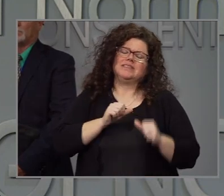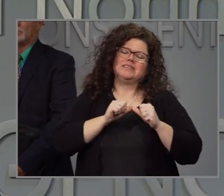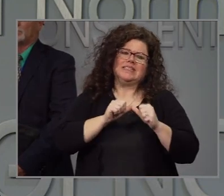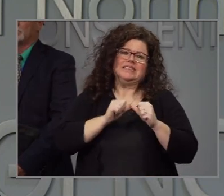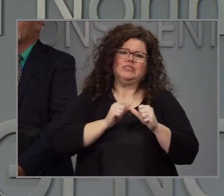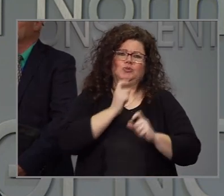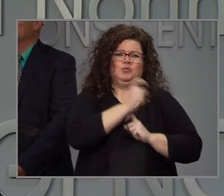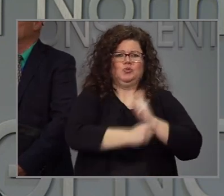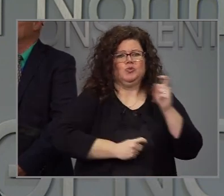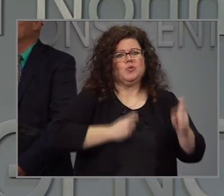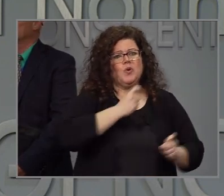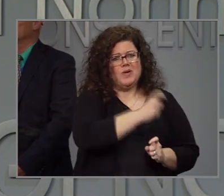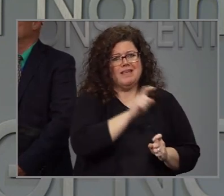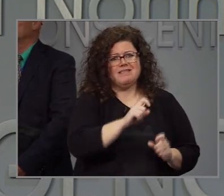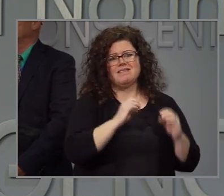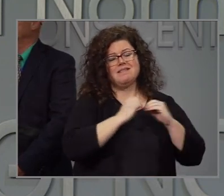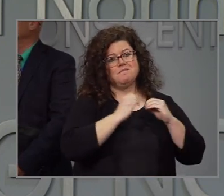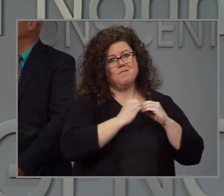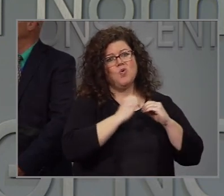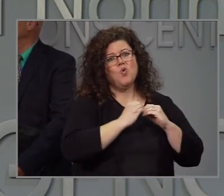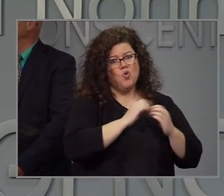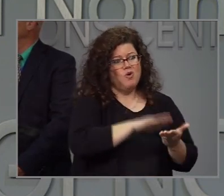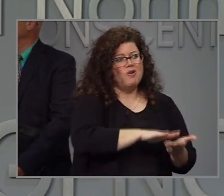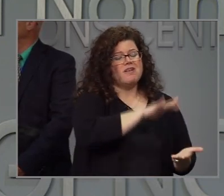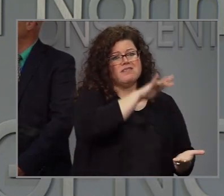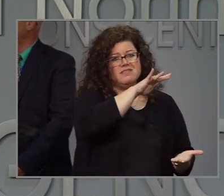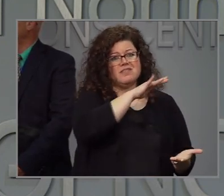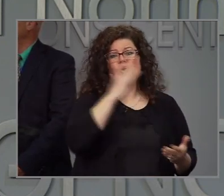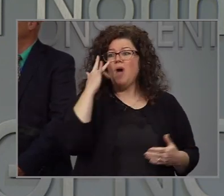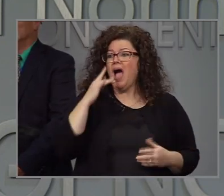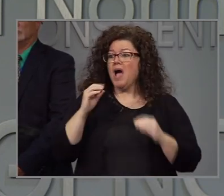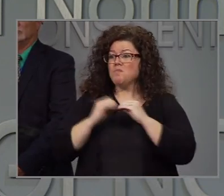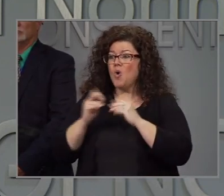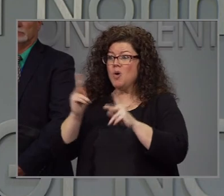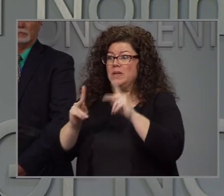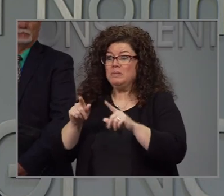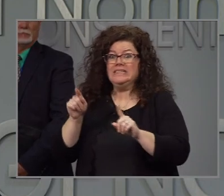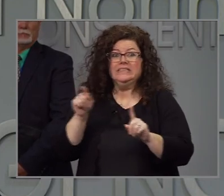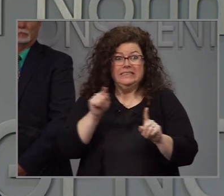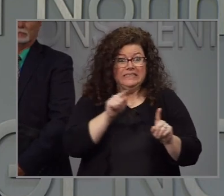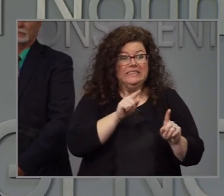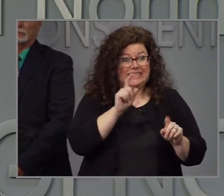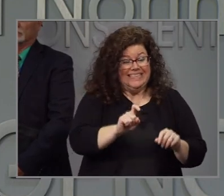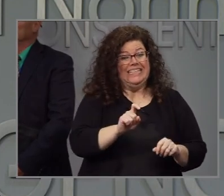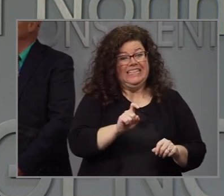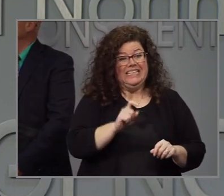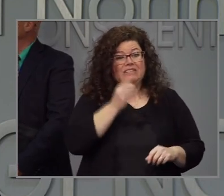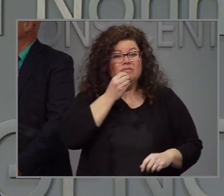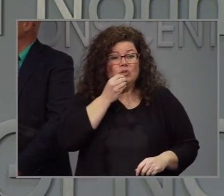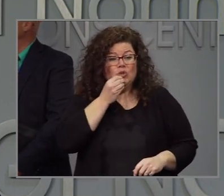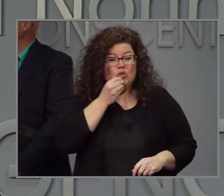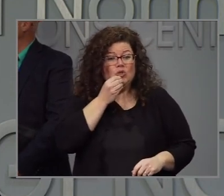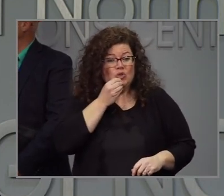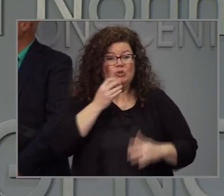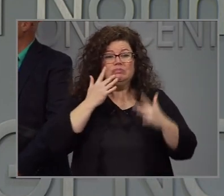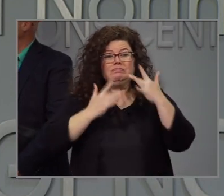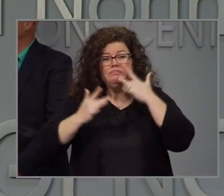supporting our state's food banks as they provide for the growing number of people who need groceries. Visit